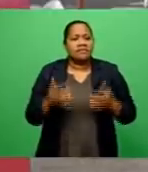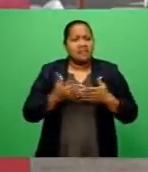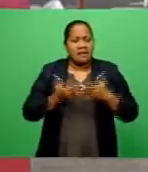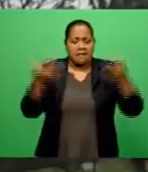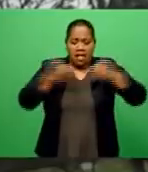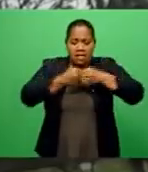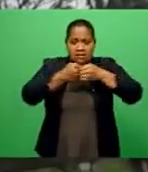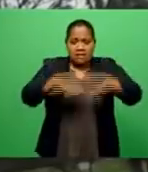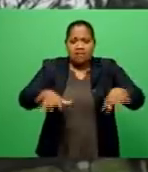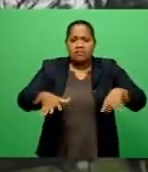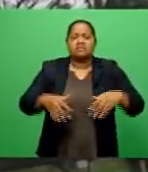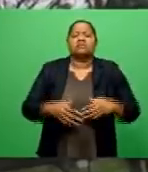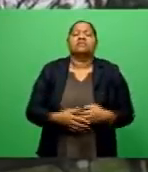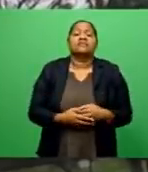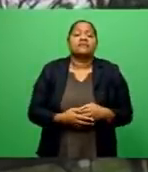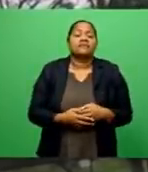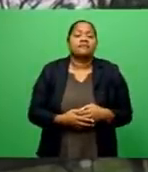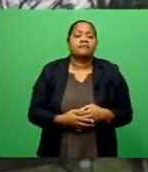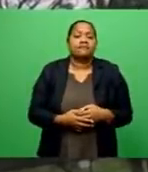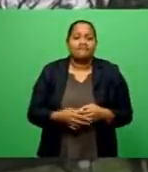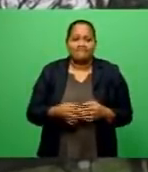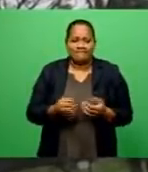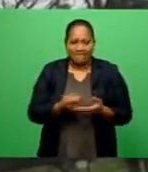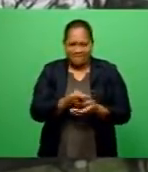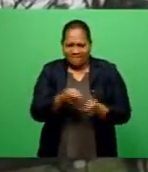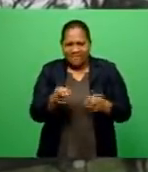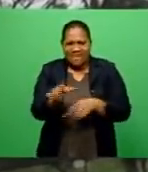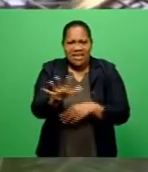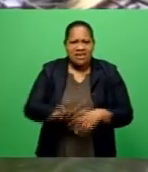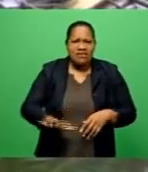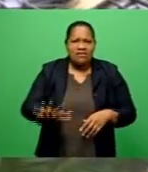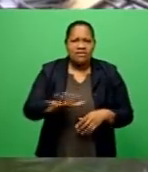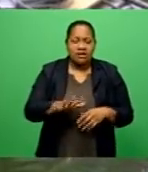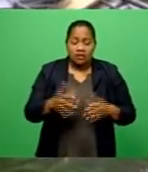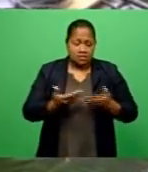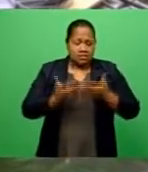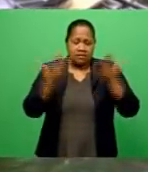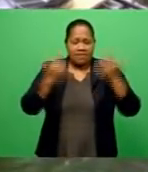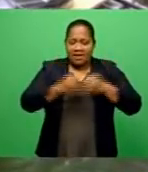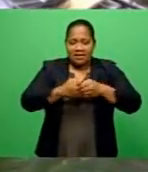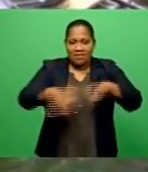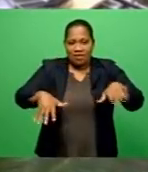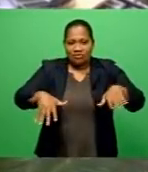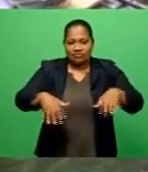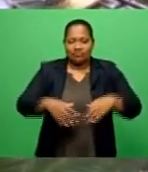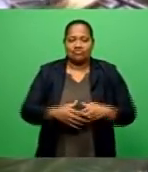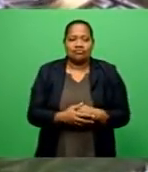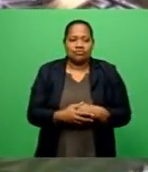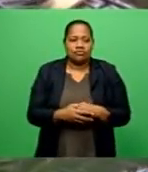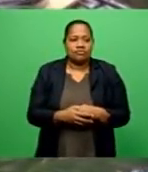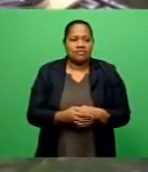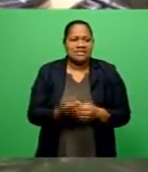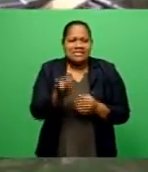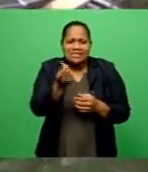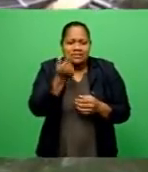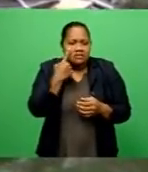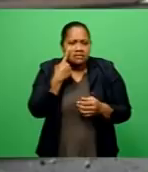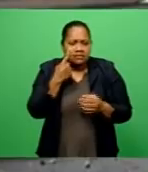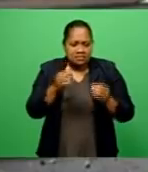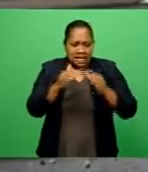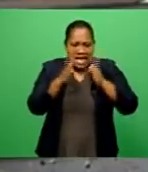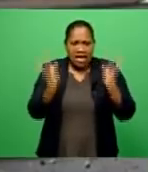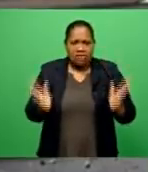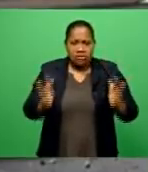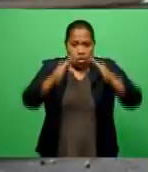see all over in Namu area, all this, it's a big damages. You can see some of the houses, the roof